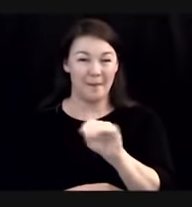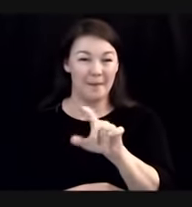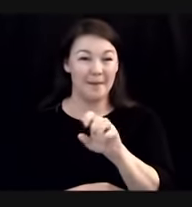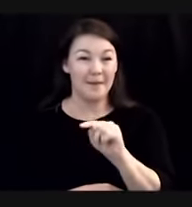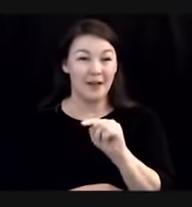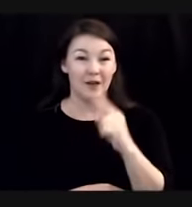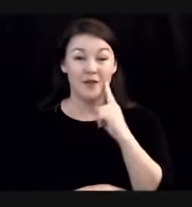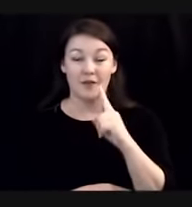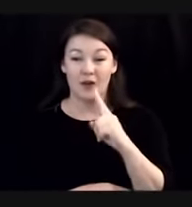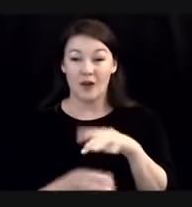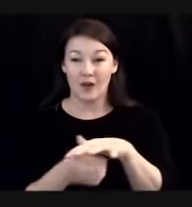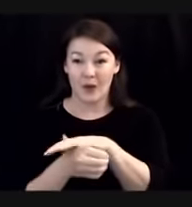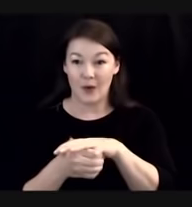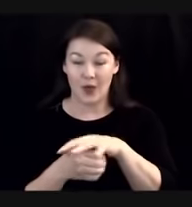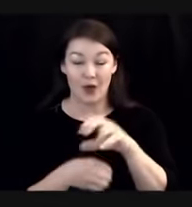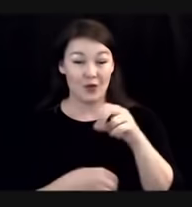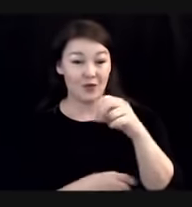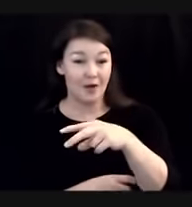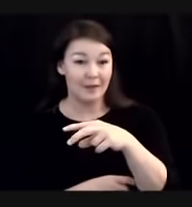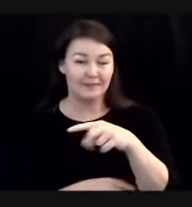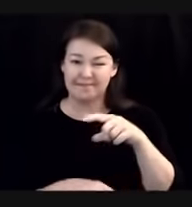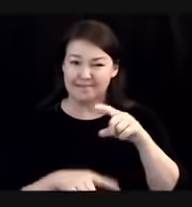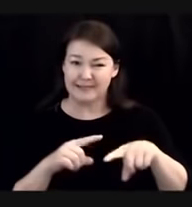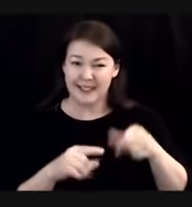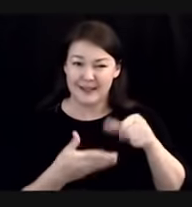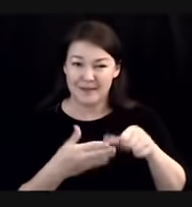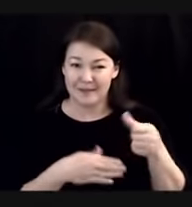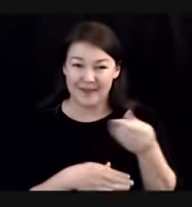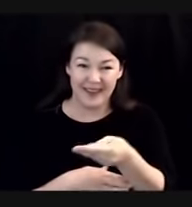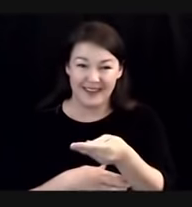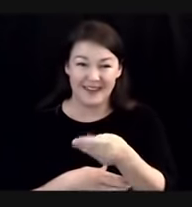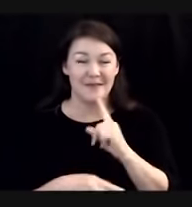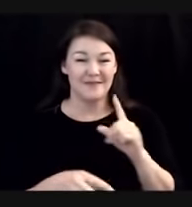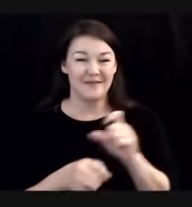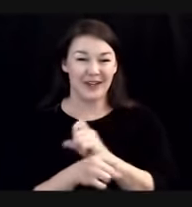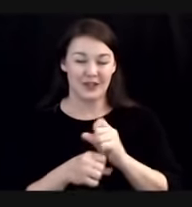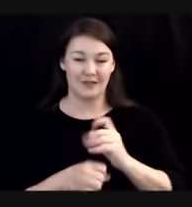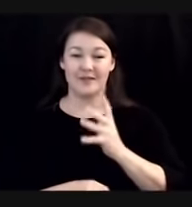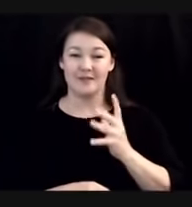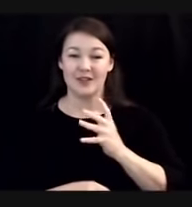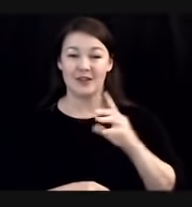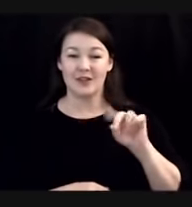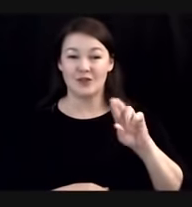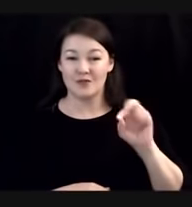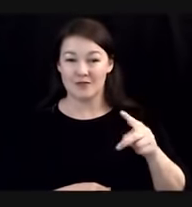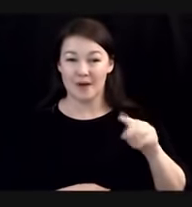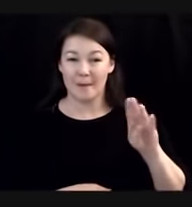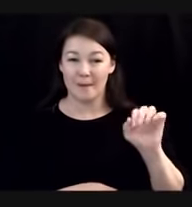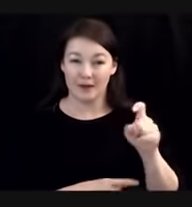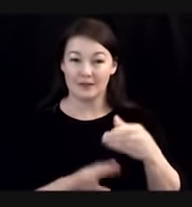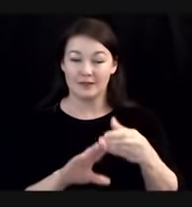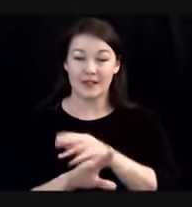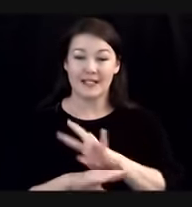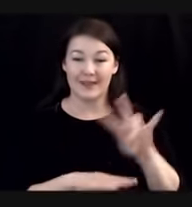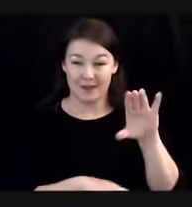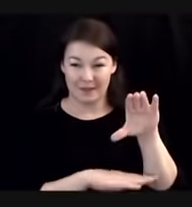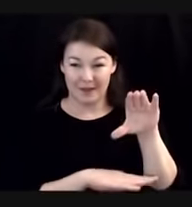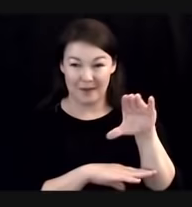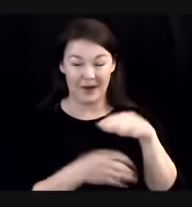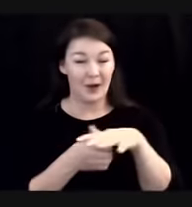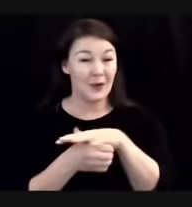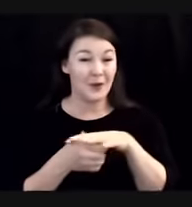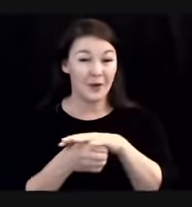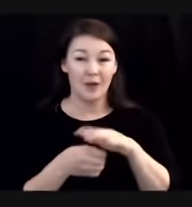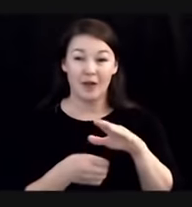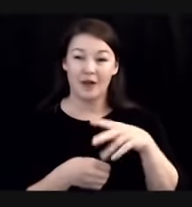station. It's too late to put it in the mail, so please put it in an official drop box prior to 7 p.m. or at a local polling station.